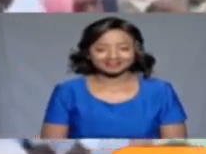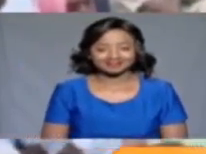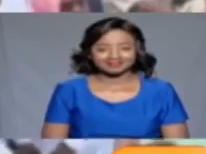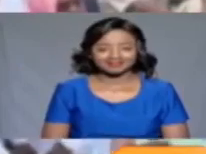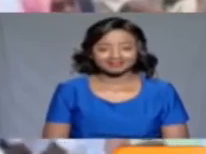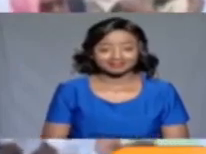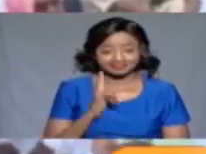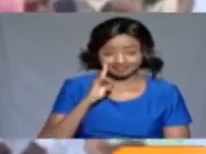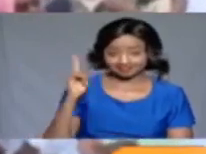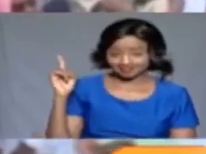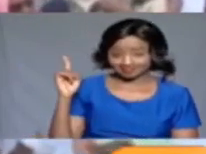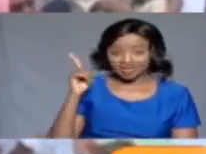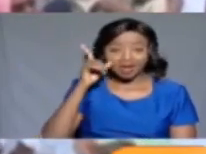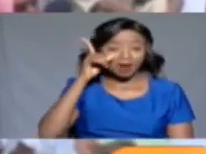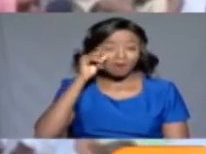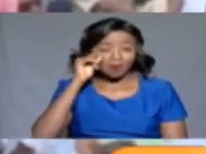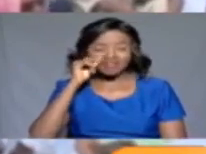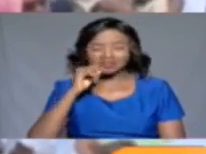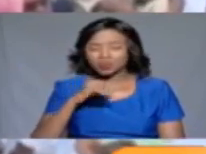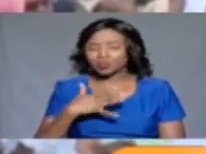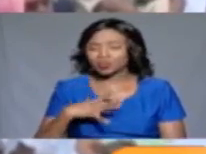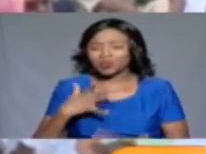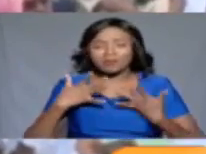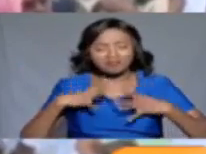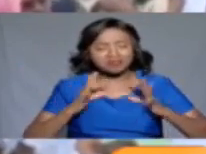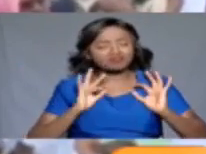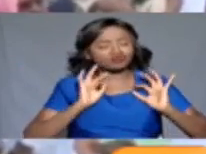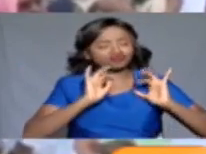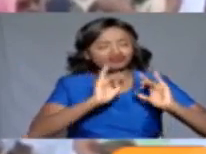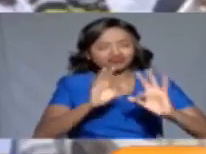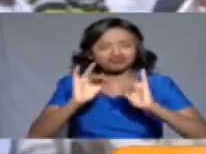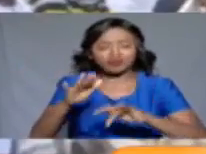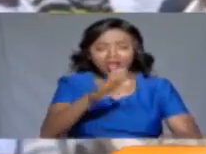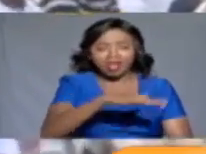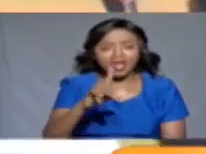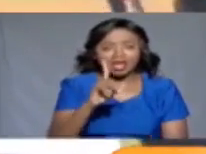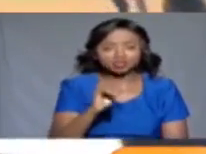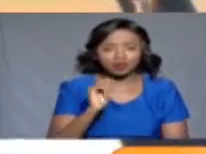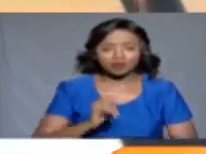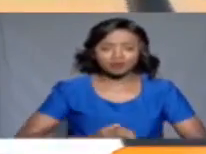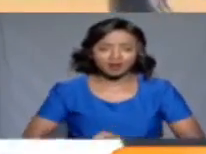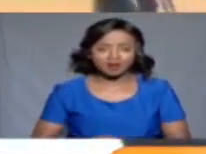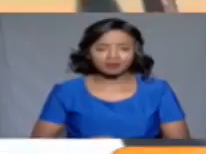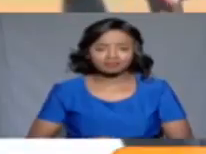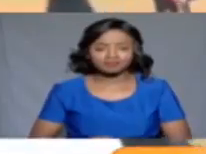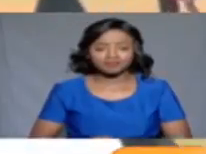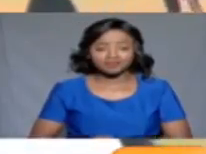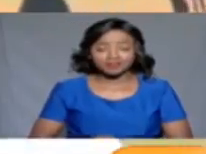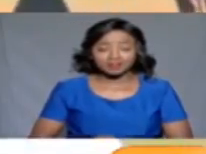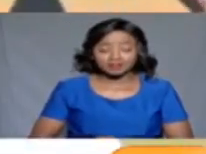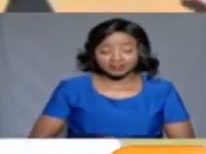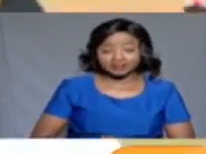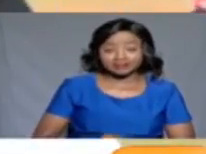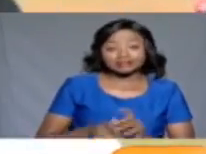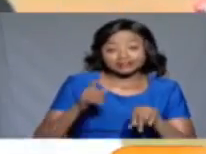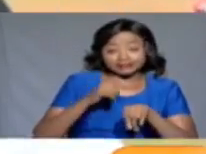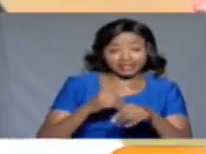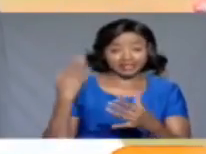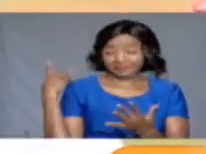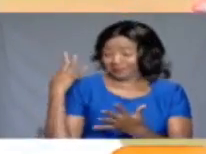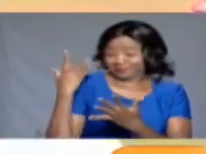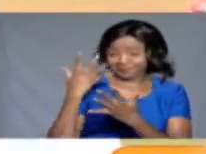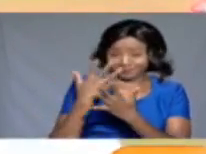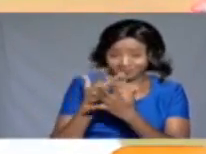In Mombasa, thousands of faithful thronged the Tononoka grounds for the prayer. Yale mafunzo ambayo tumejifundisha mwezi